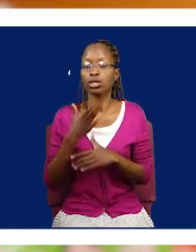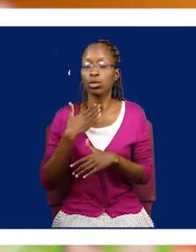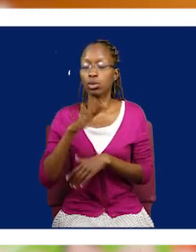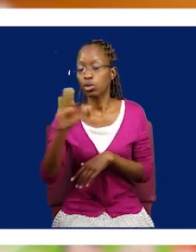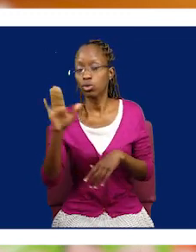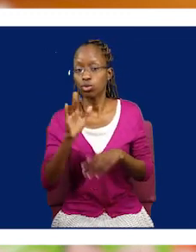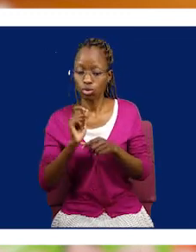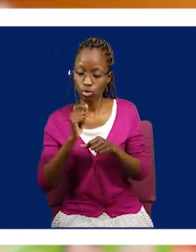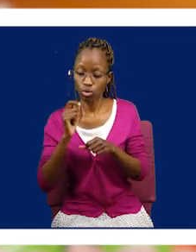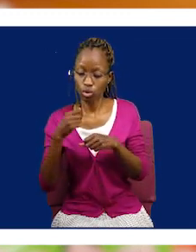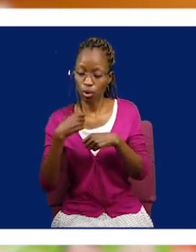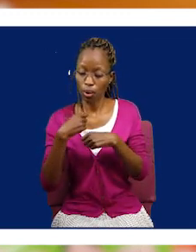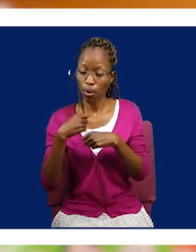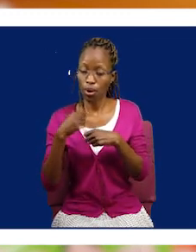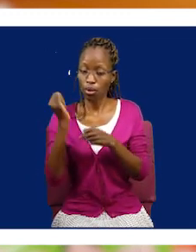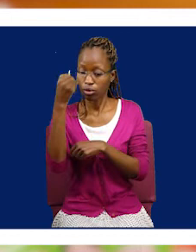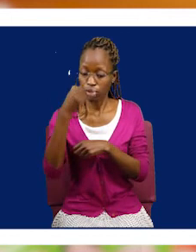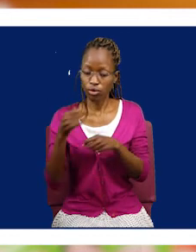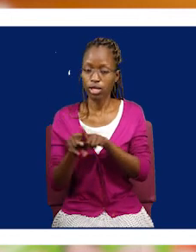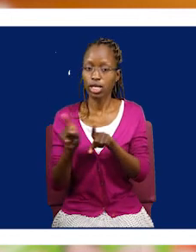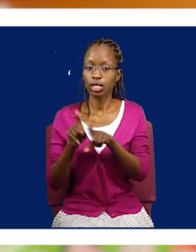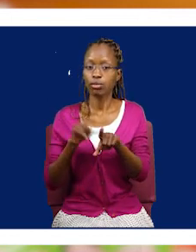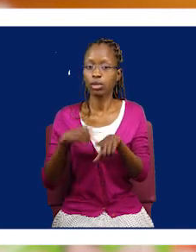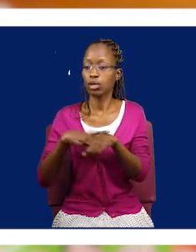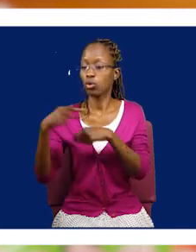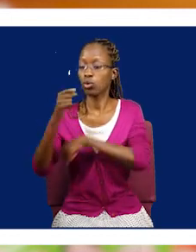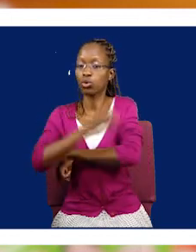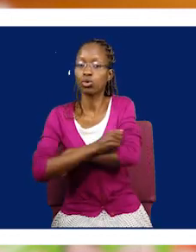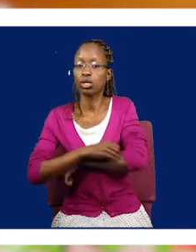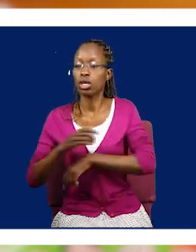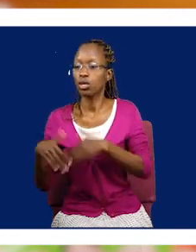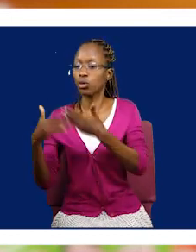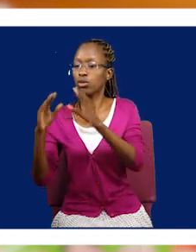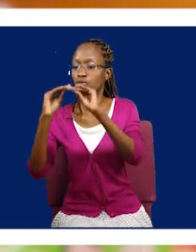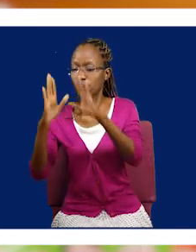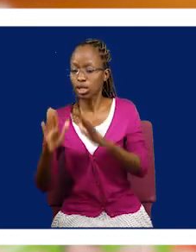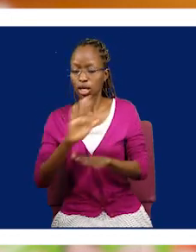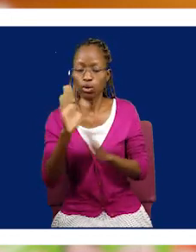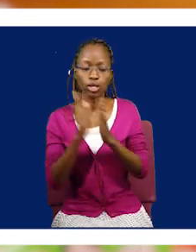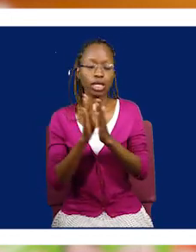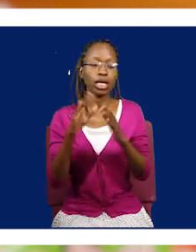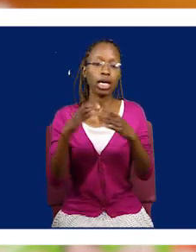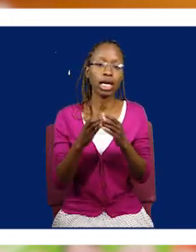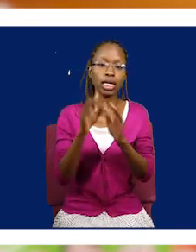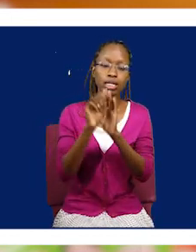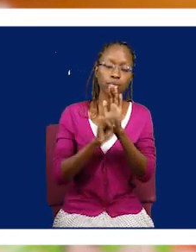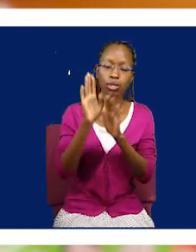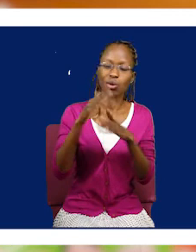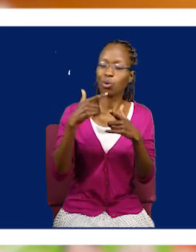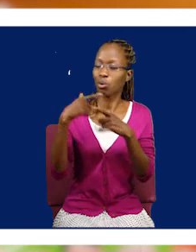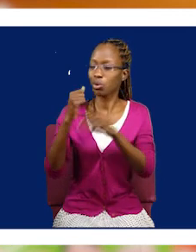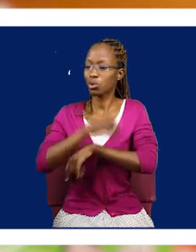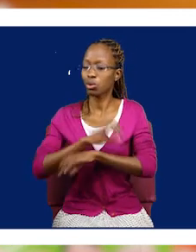like you to do that. And as you go to school, those ones who go to school, you go and give to your teachers and your classmates. Those ones who